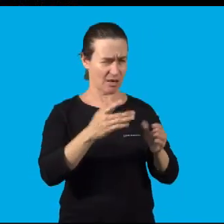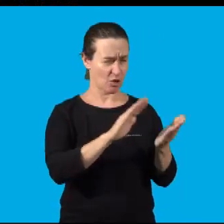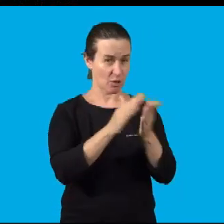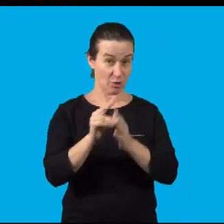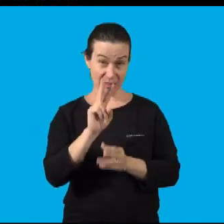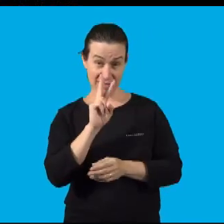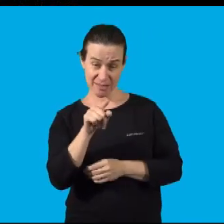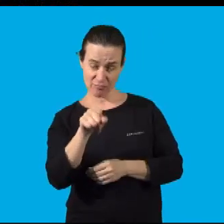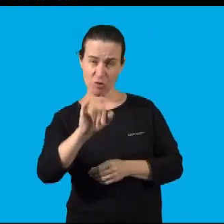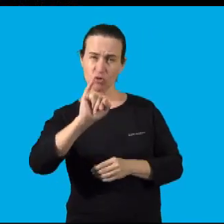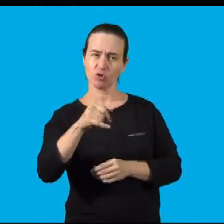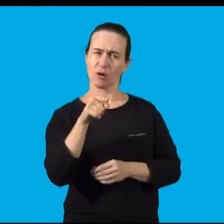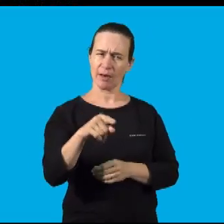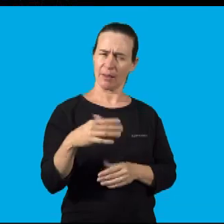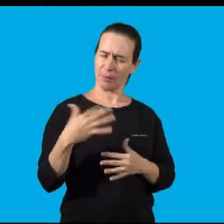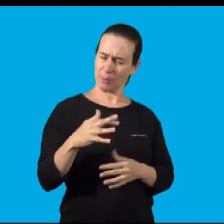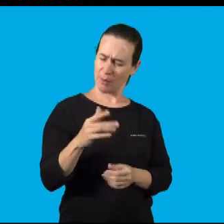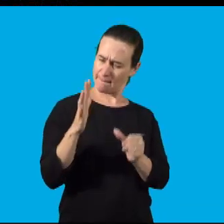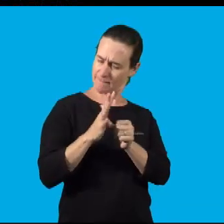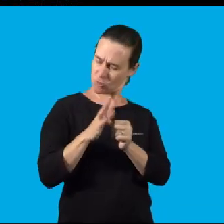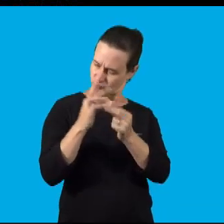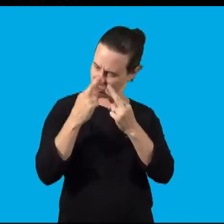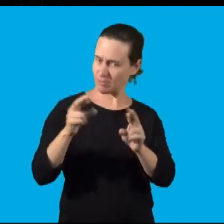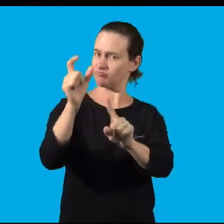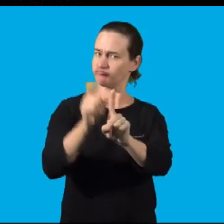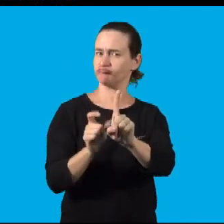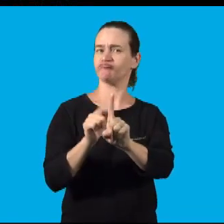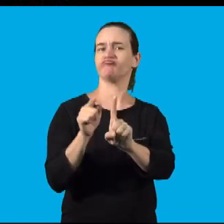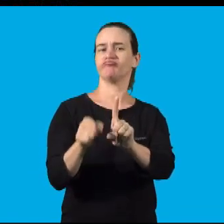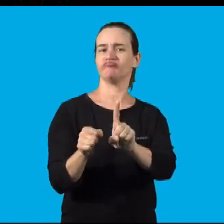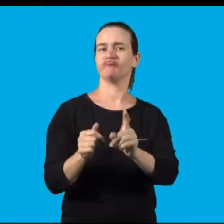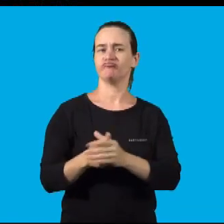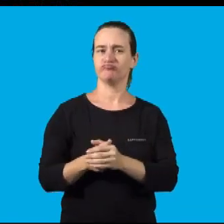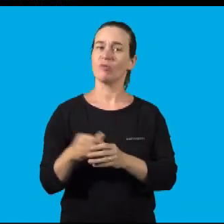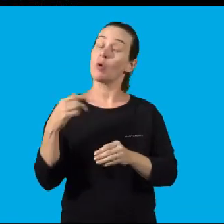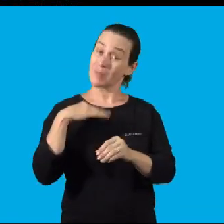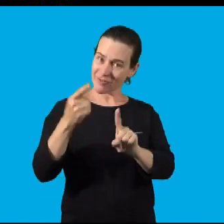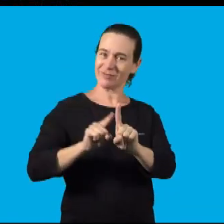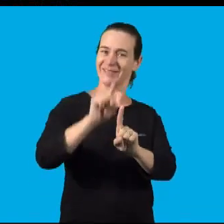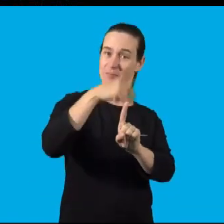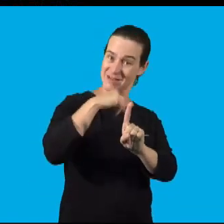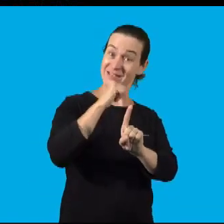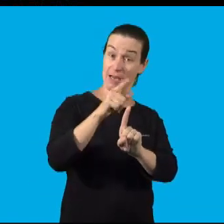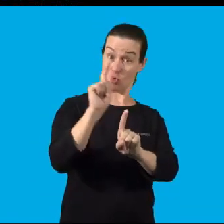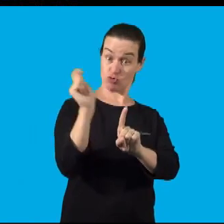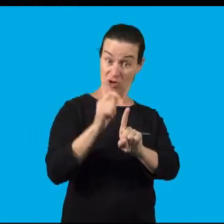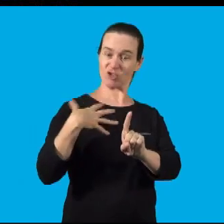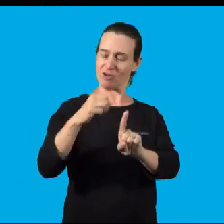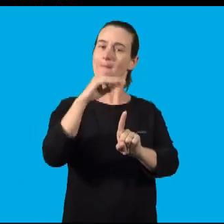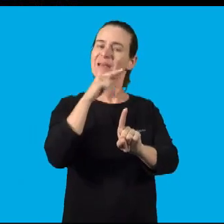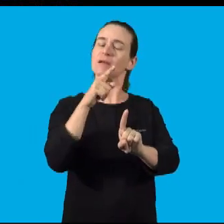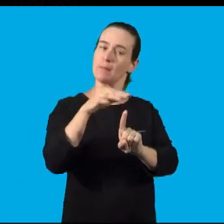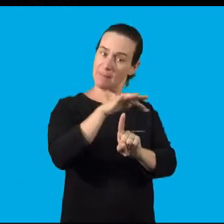an upstanding and respectable figure. So we spoke about a tragic hero being a respected figure, and now